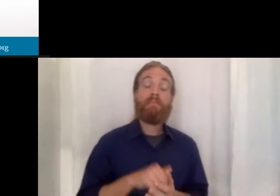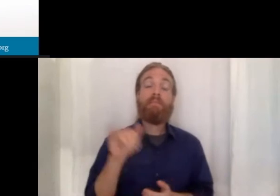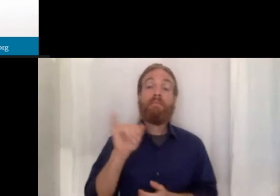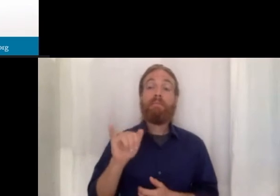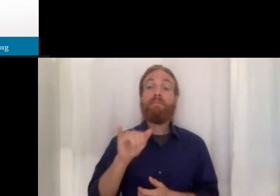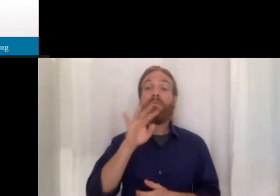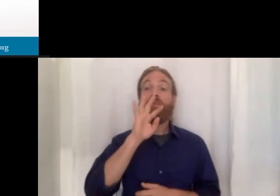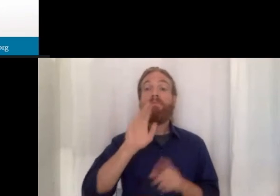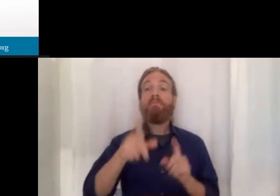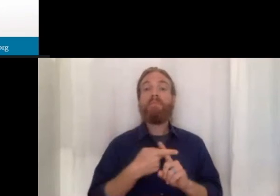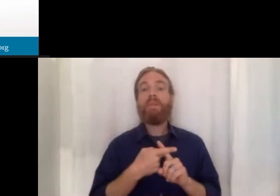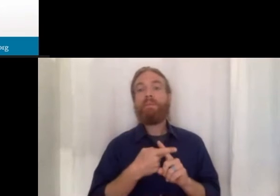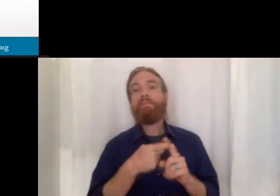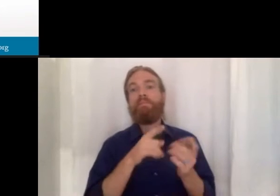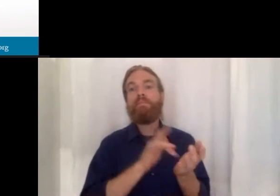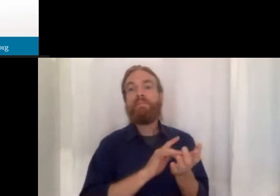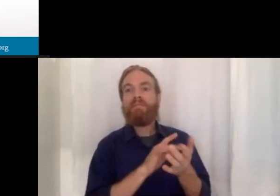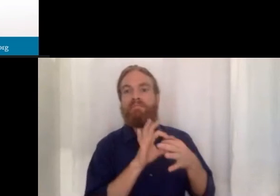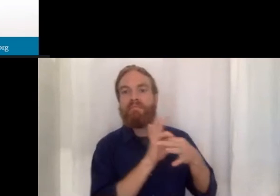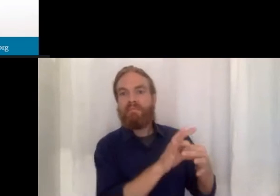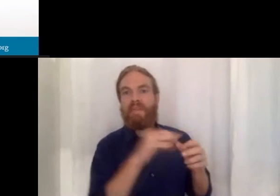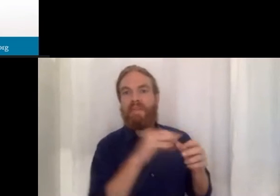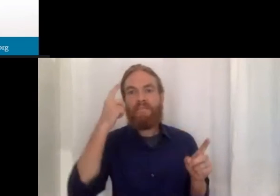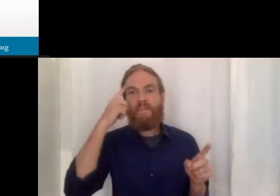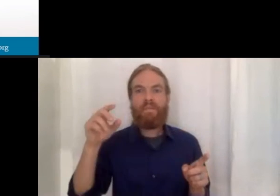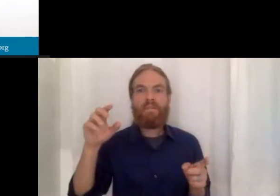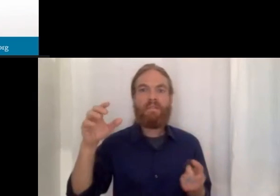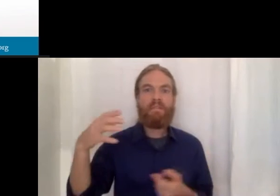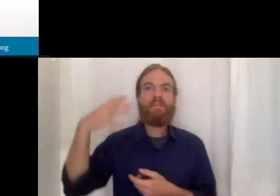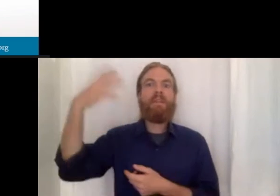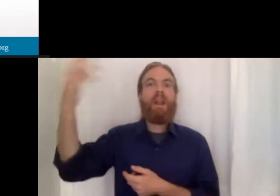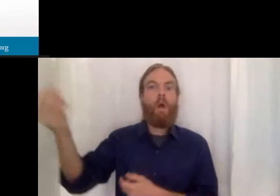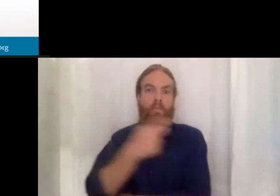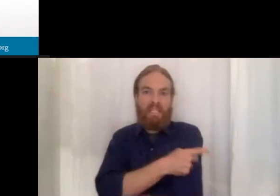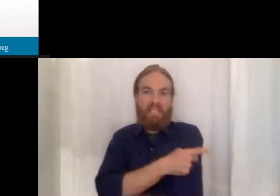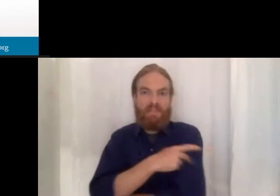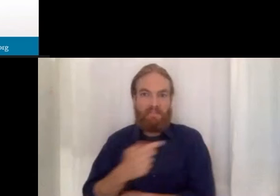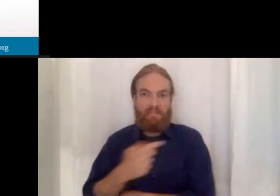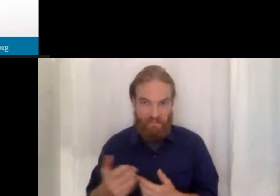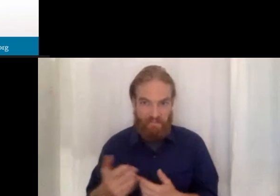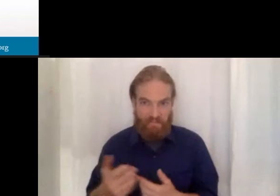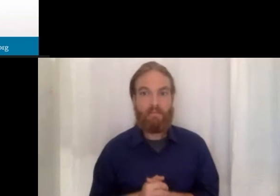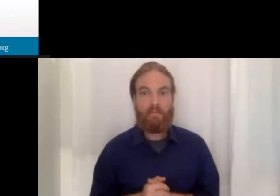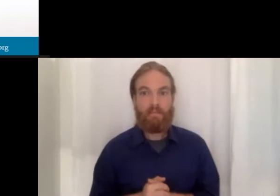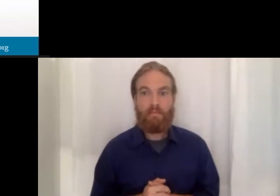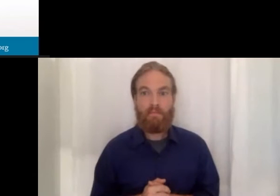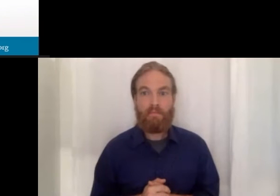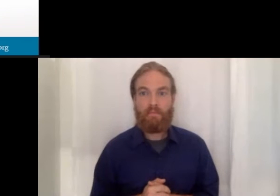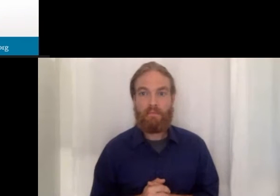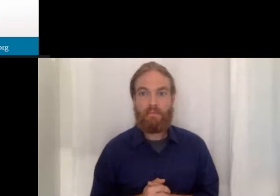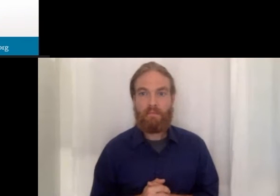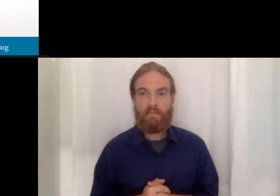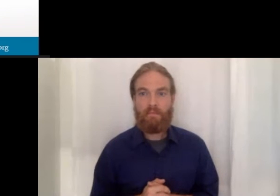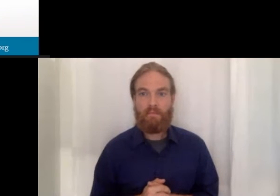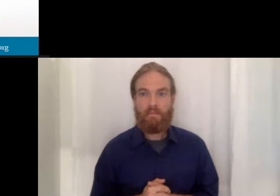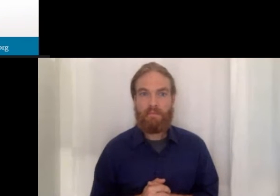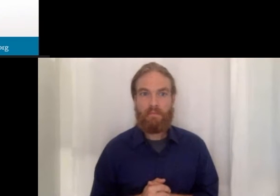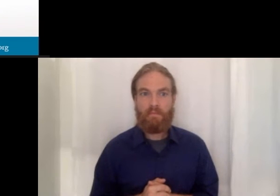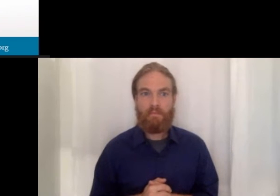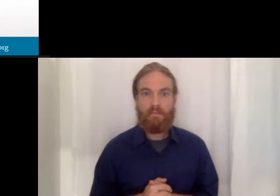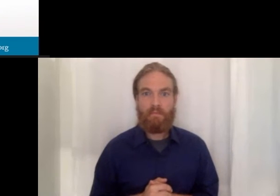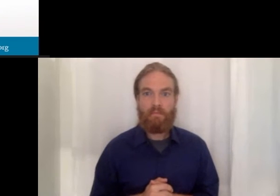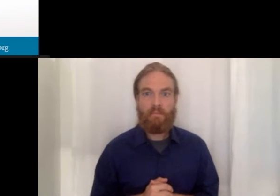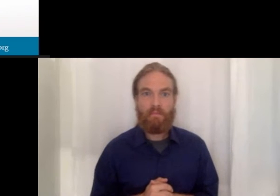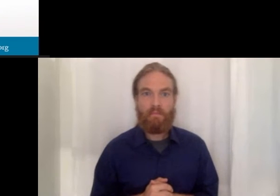setting under EUA, the only approved drug for outpatient use is the monoclonal antibody, which is why it's garnishing so